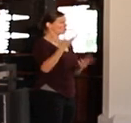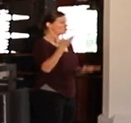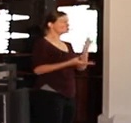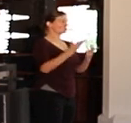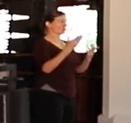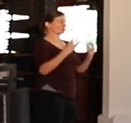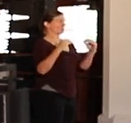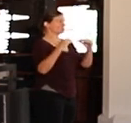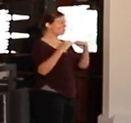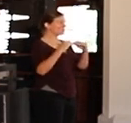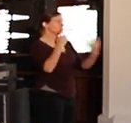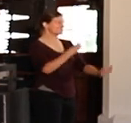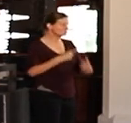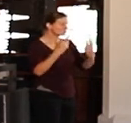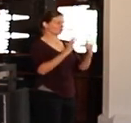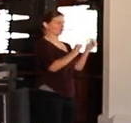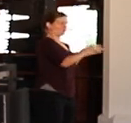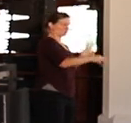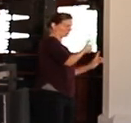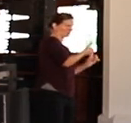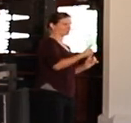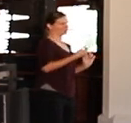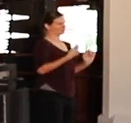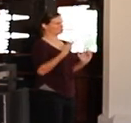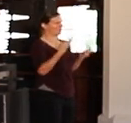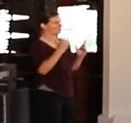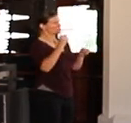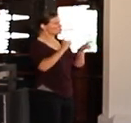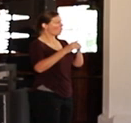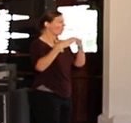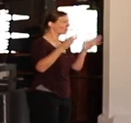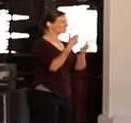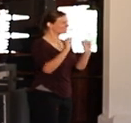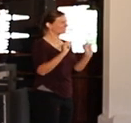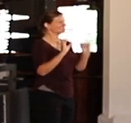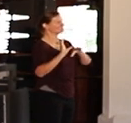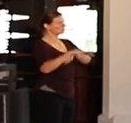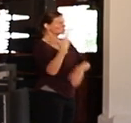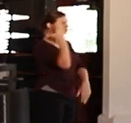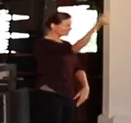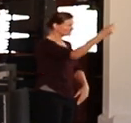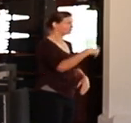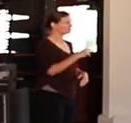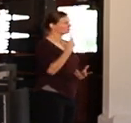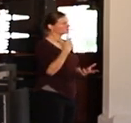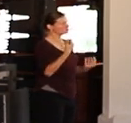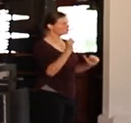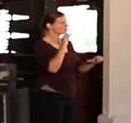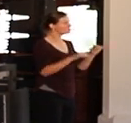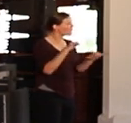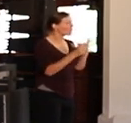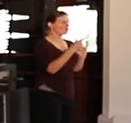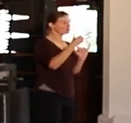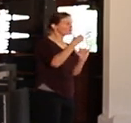having a harder time. You know, I've had to call public safety to escort people off campuses. Or